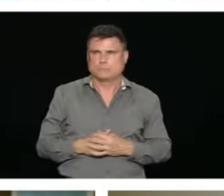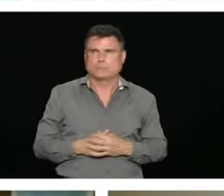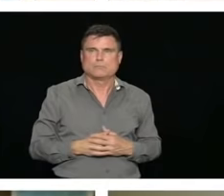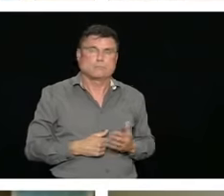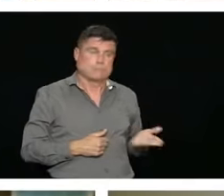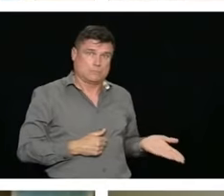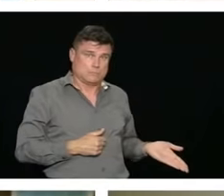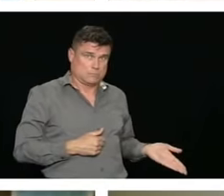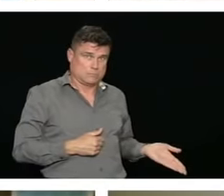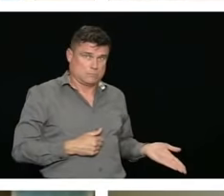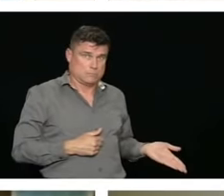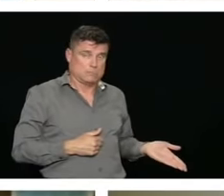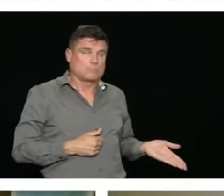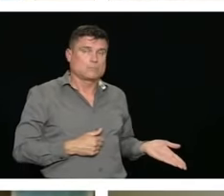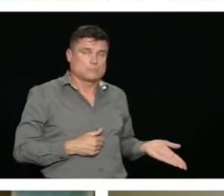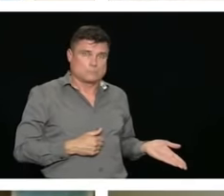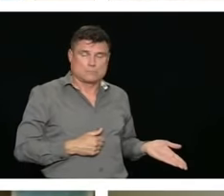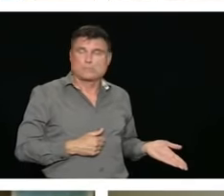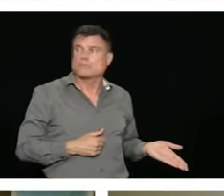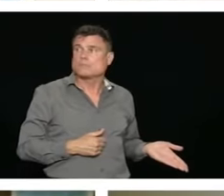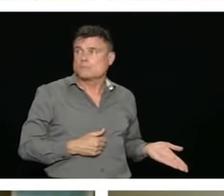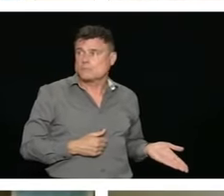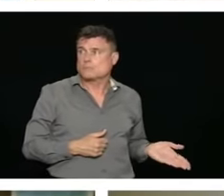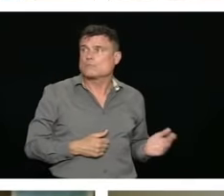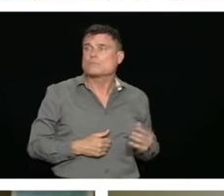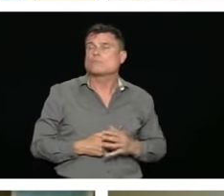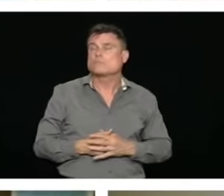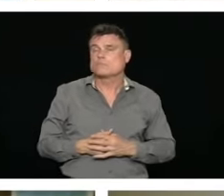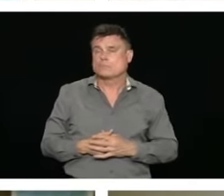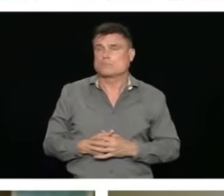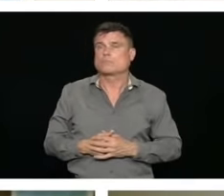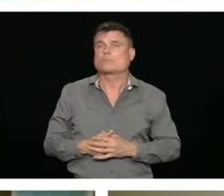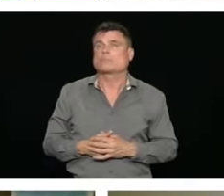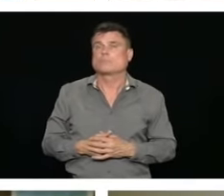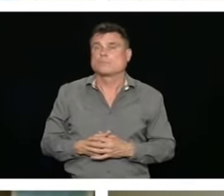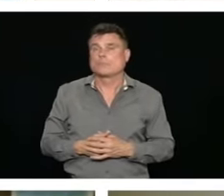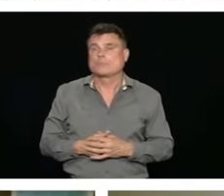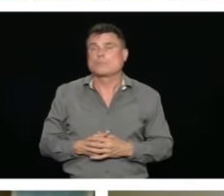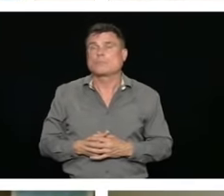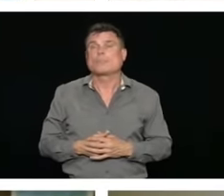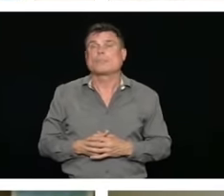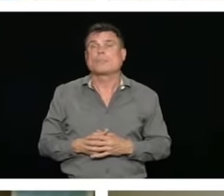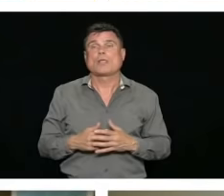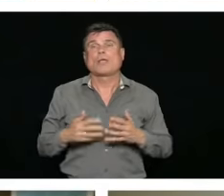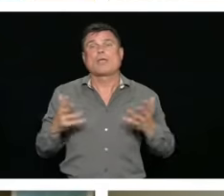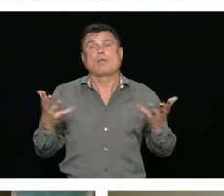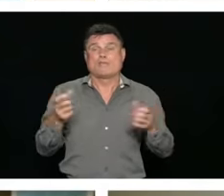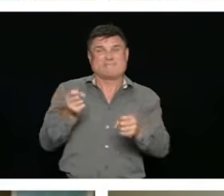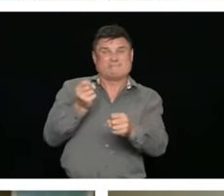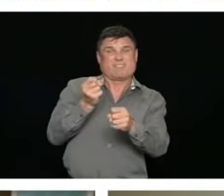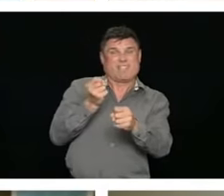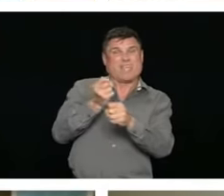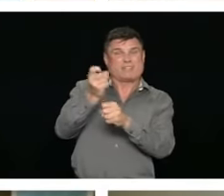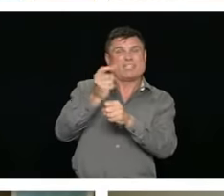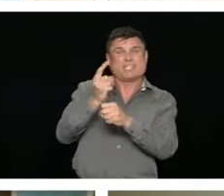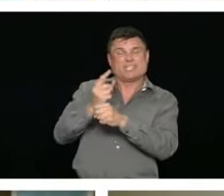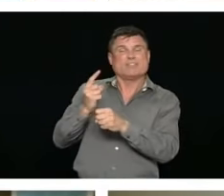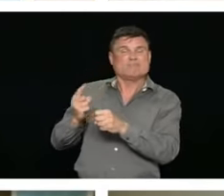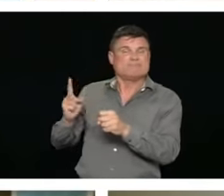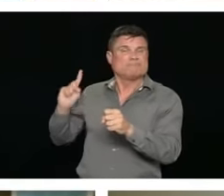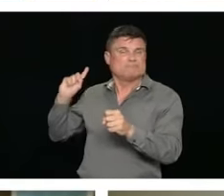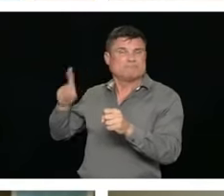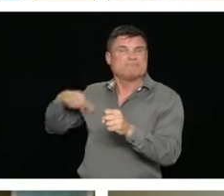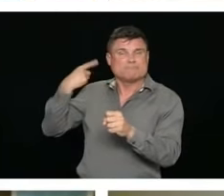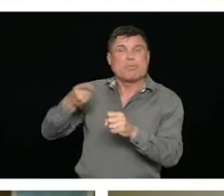when students return in the fall to school after that long break, teachers are assessing the students to figure out where they've been, you know, where they're at